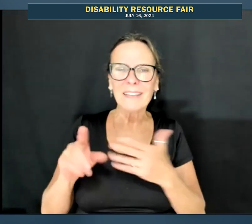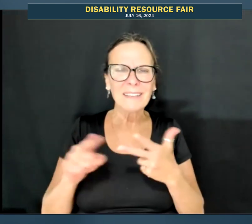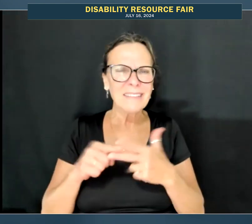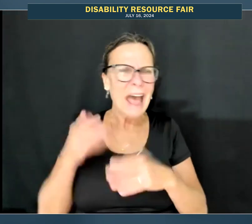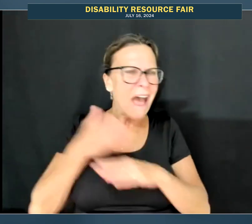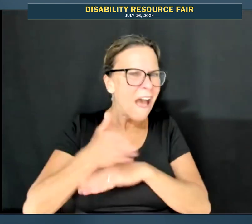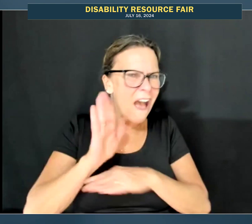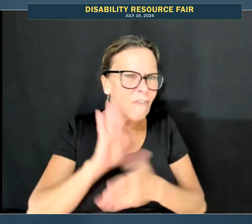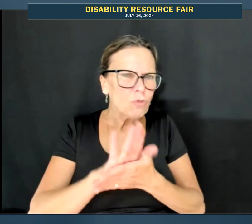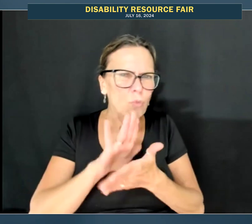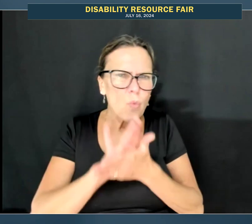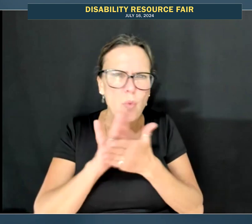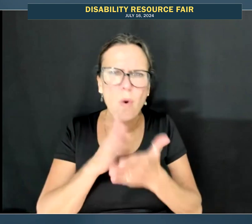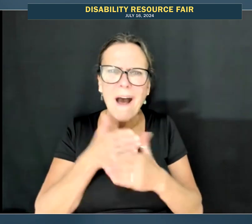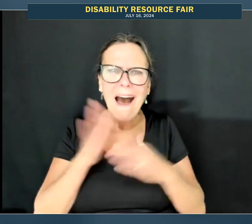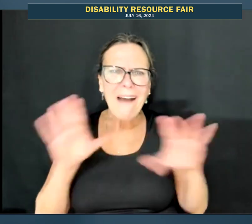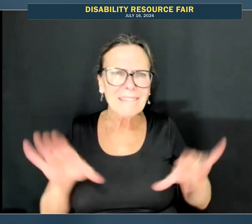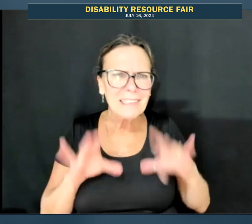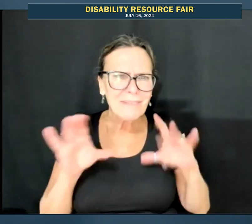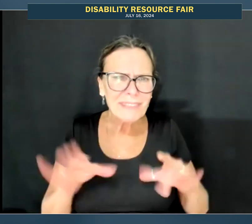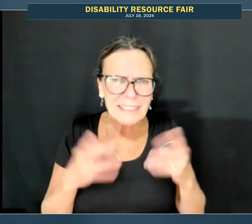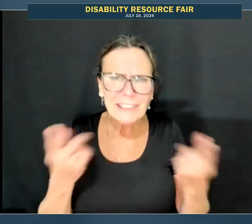extracurricular activities.